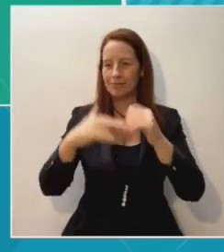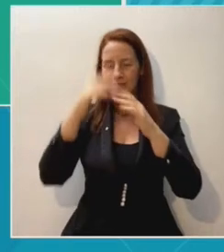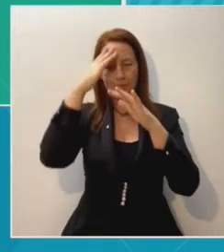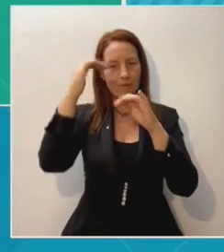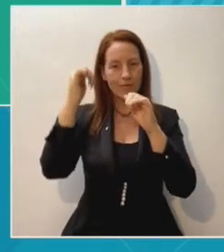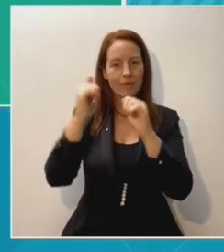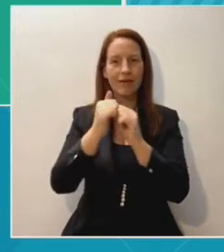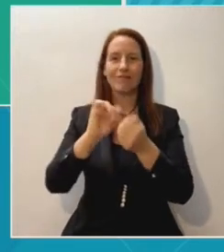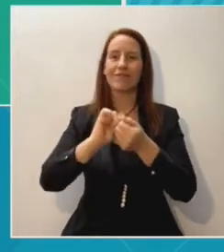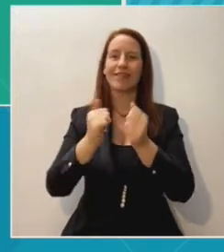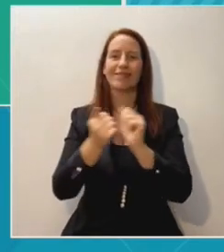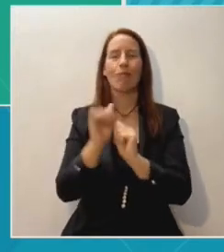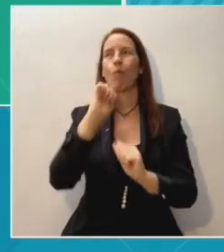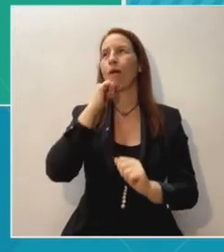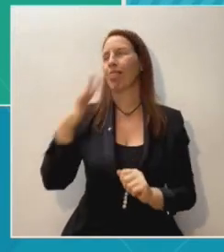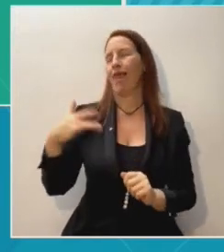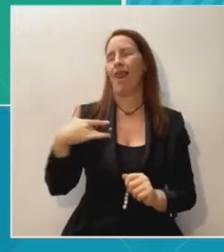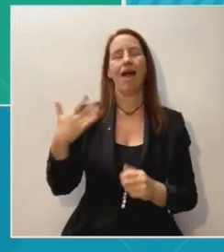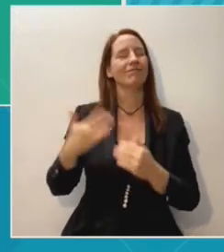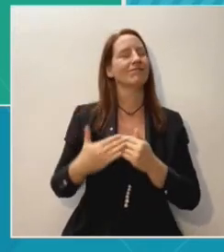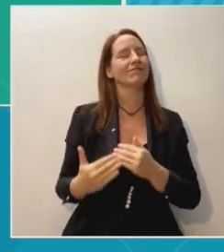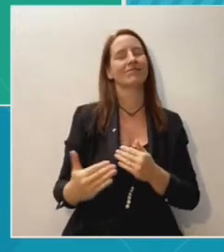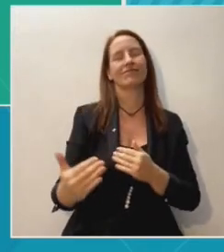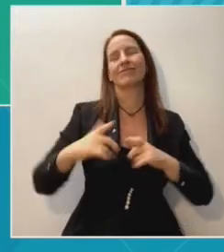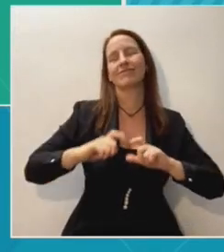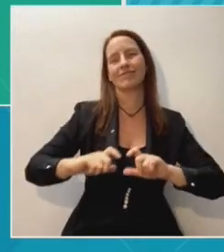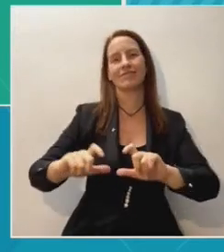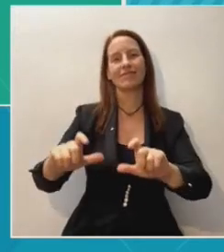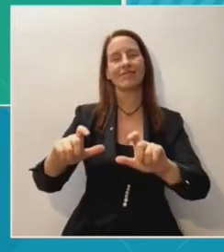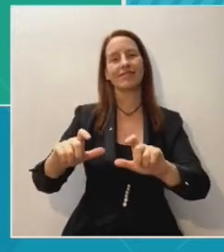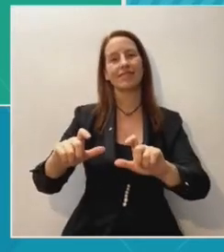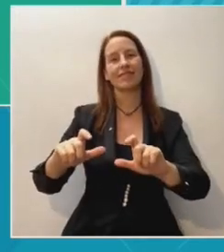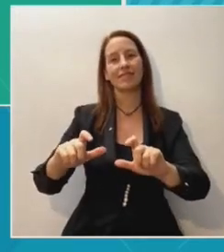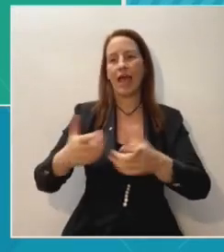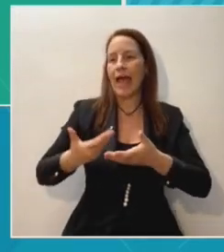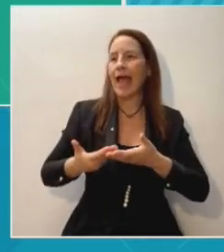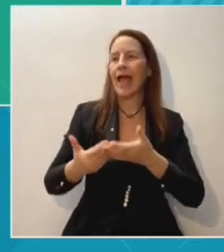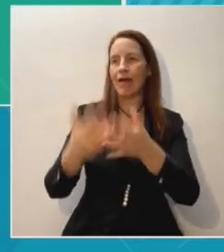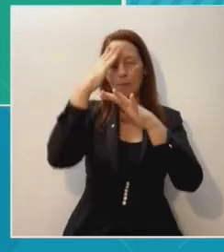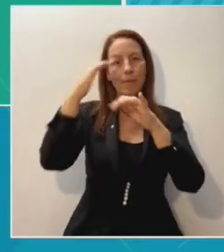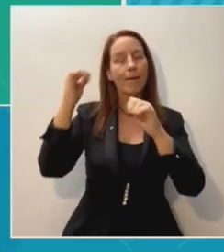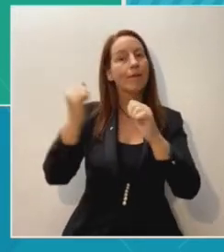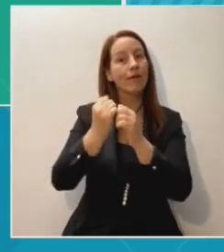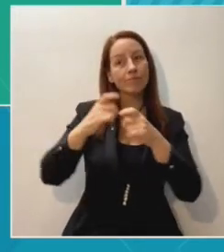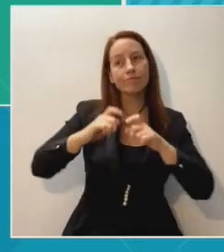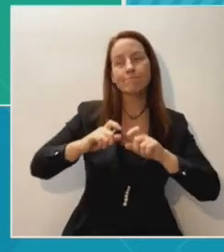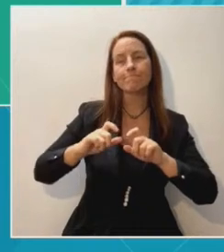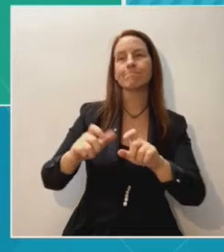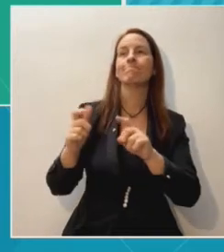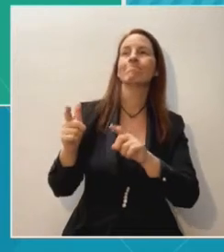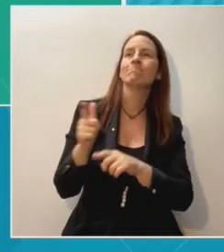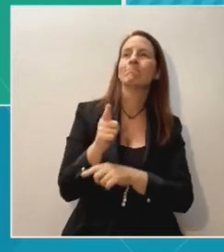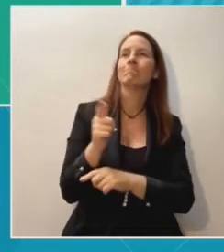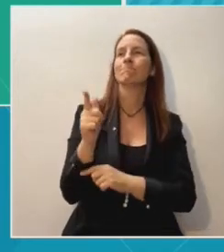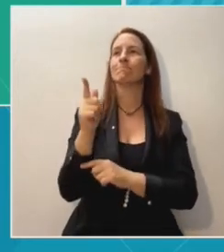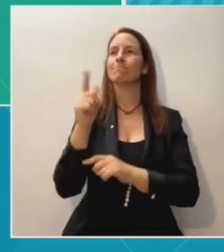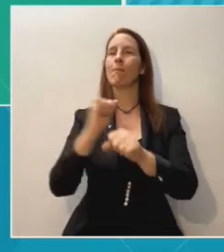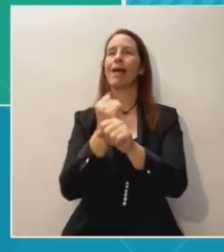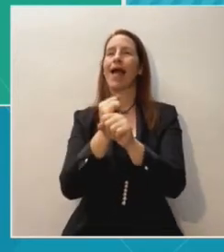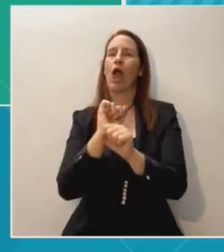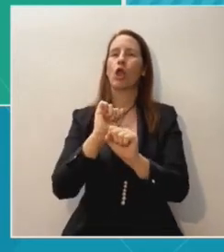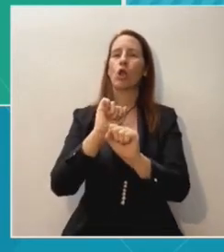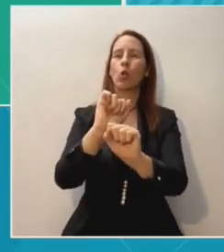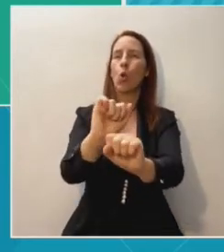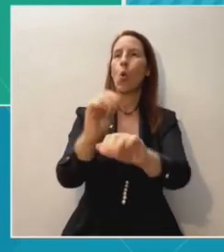last a lifetime. Carry those memories with you as you journey and make your own unique mark upon